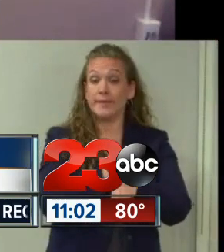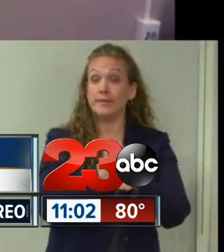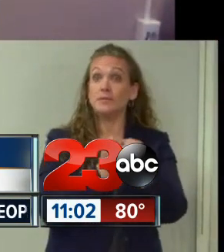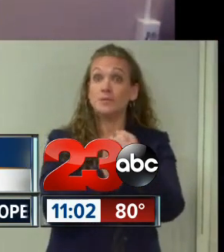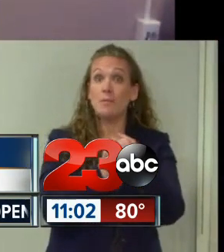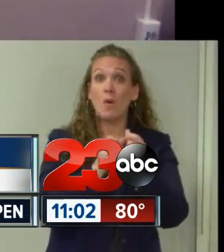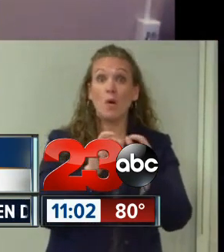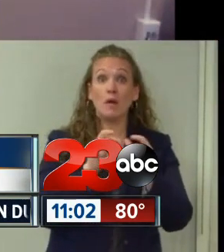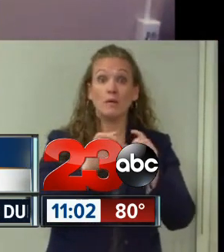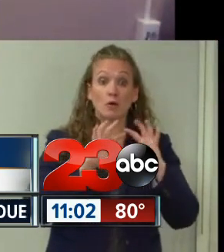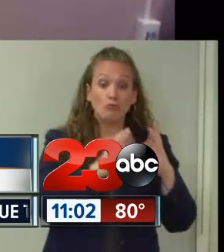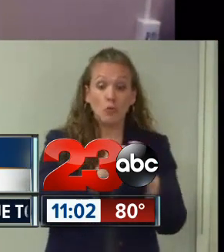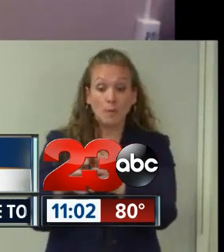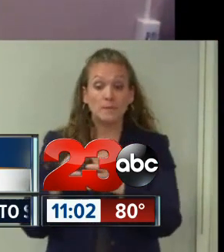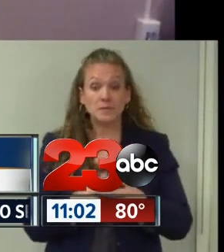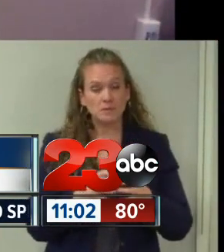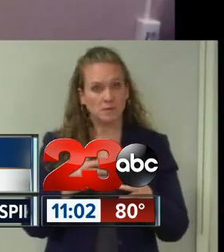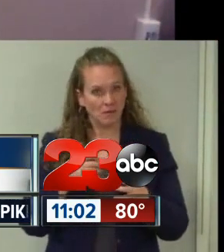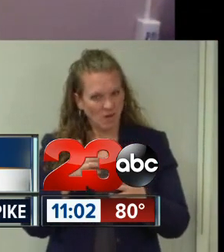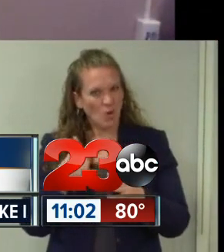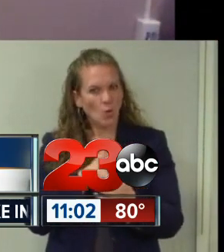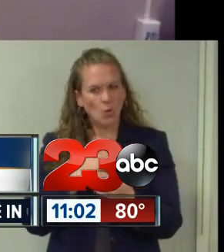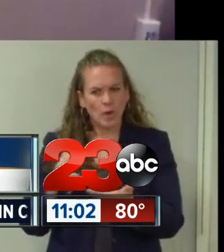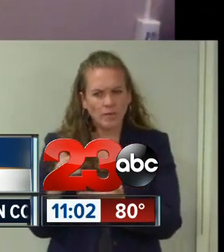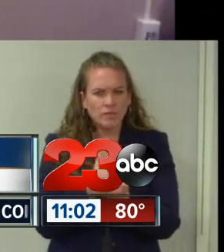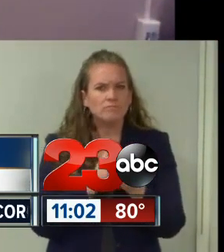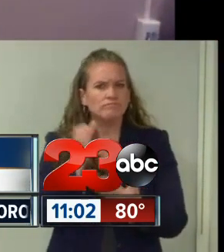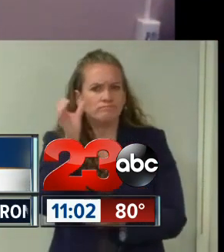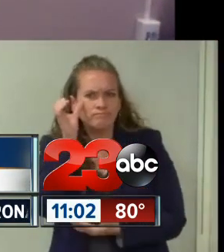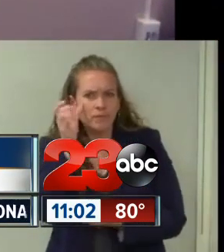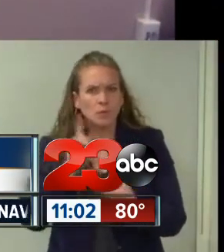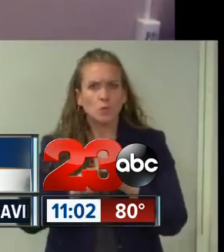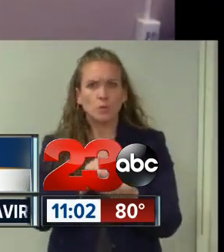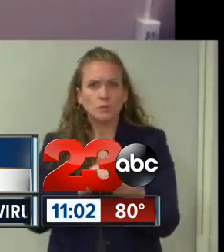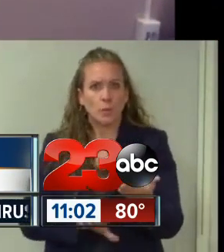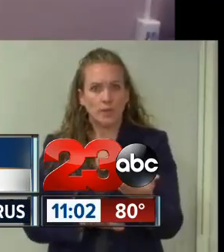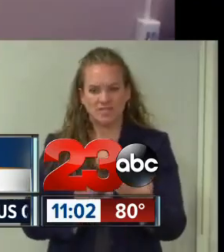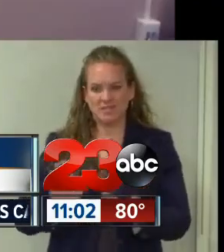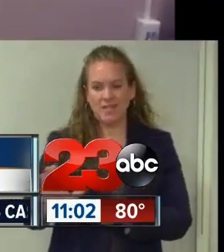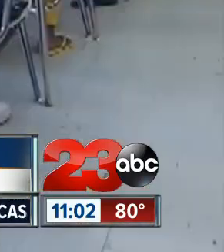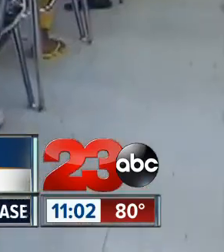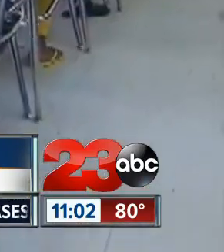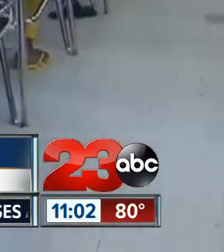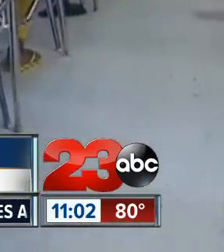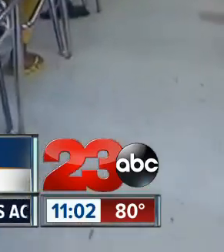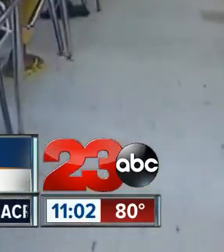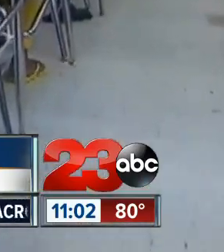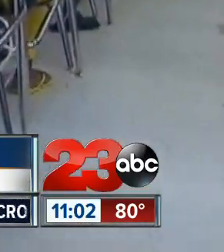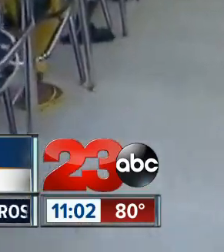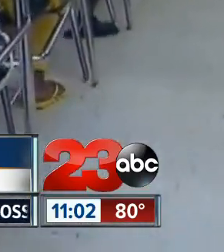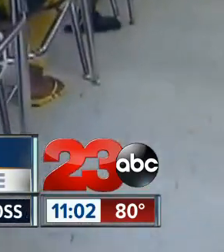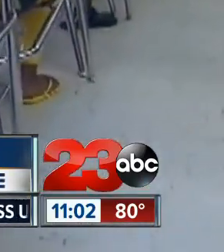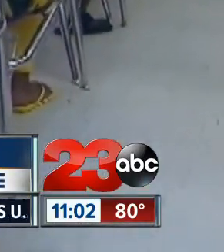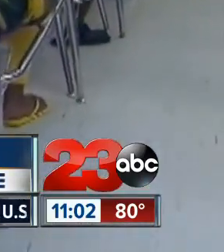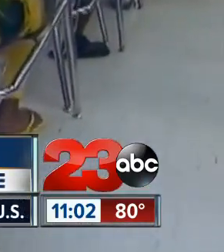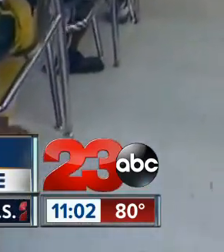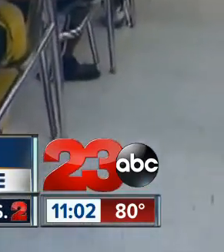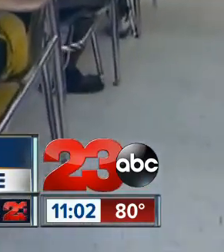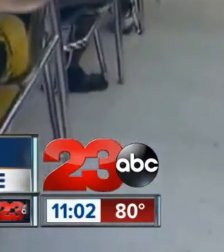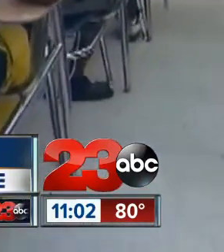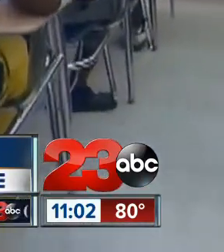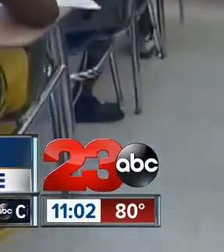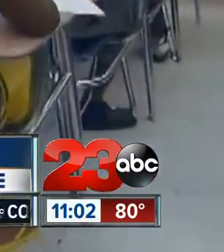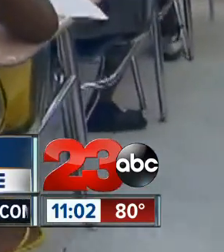for our students to be supported by the feelings and trauma that they've experienced and witnessing, they want to see changes in